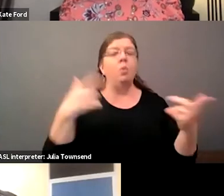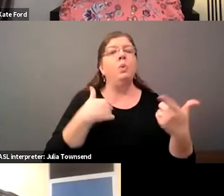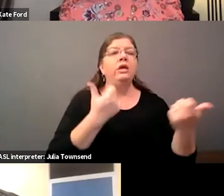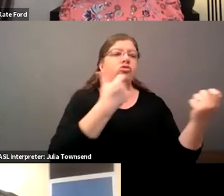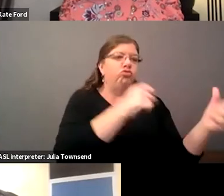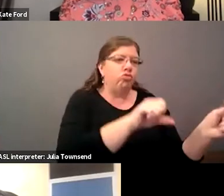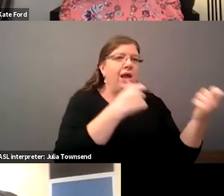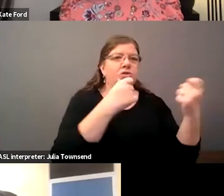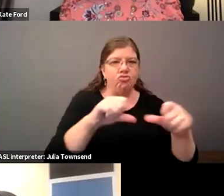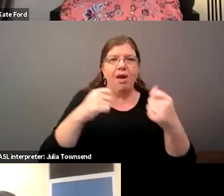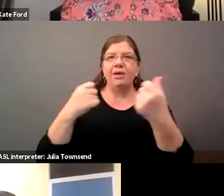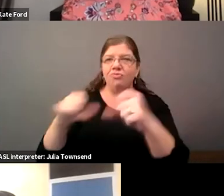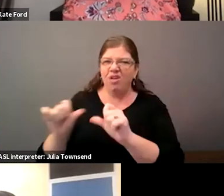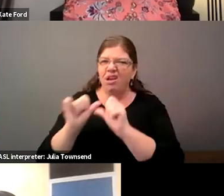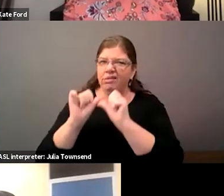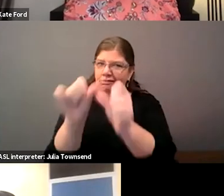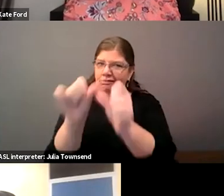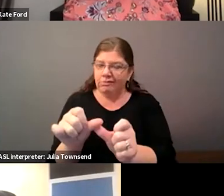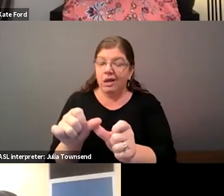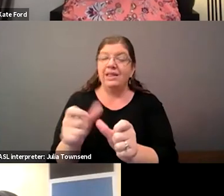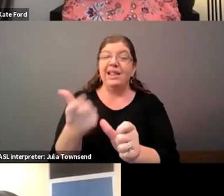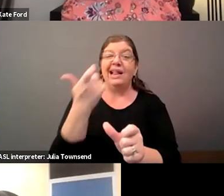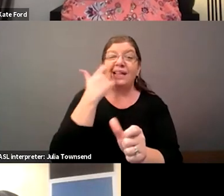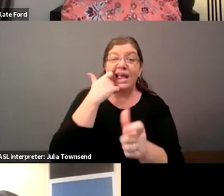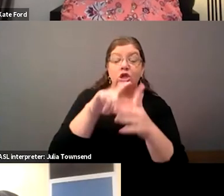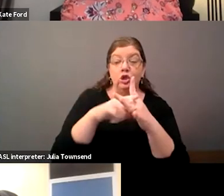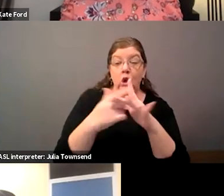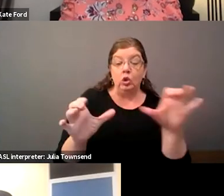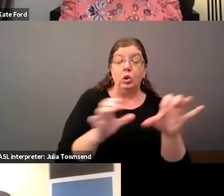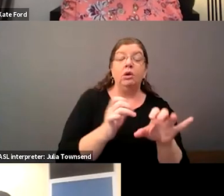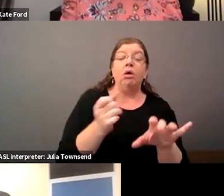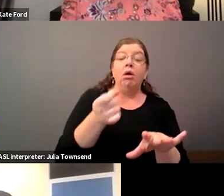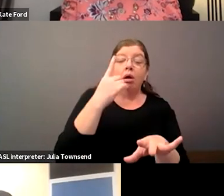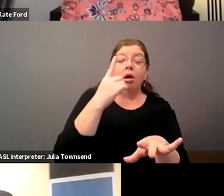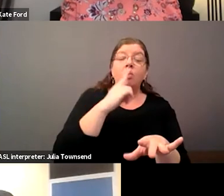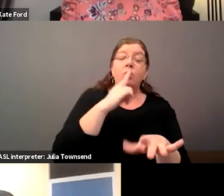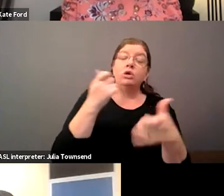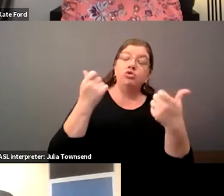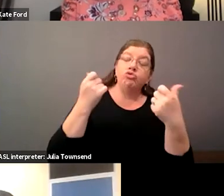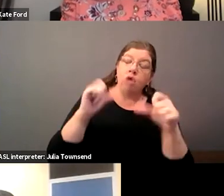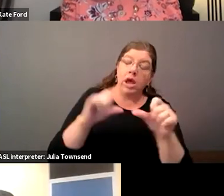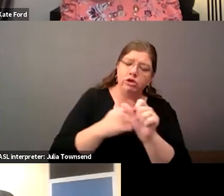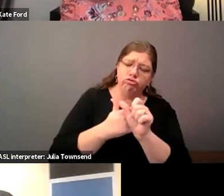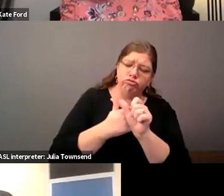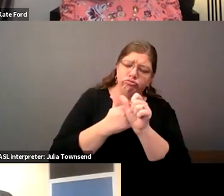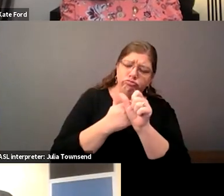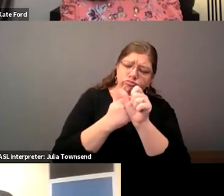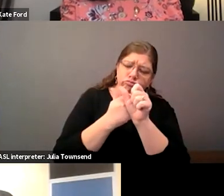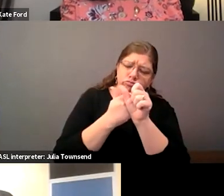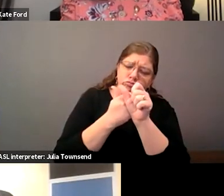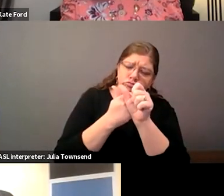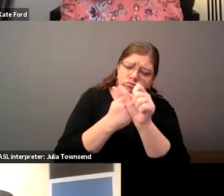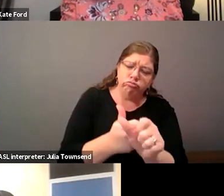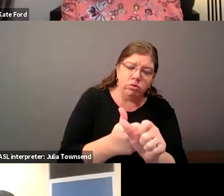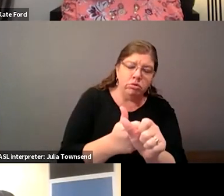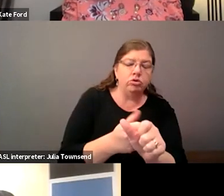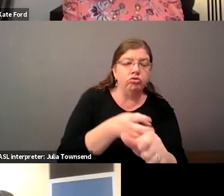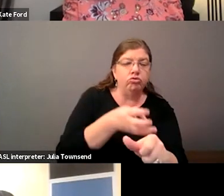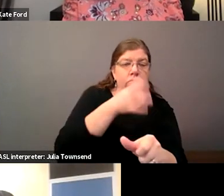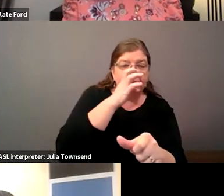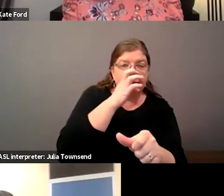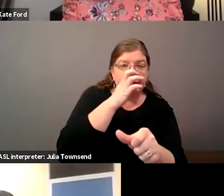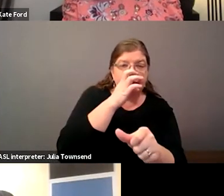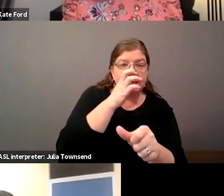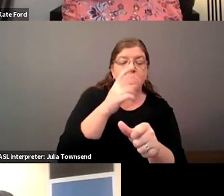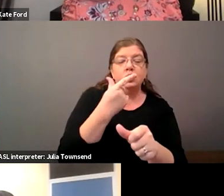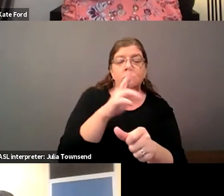latest thing that we began doing because we're really trying to adhere so closely to the guidelines